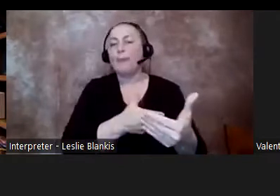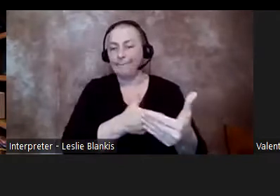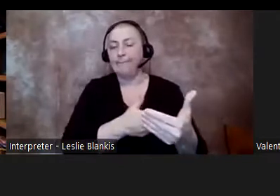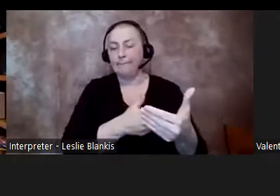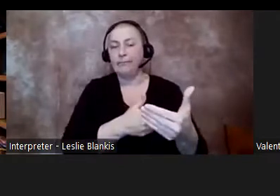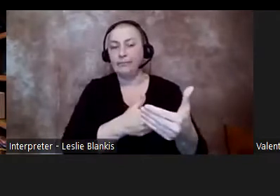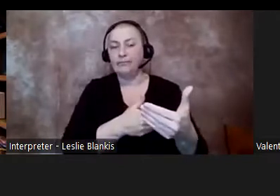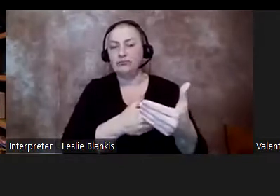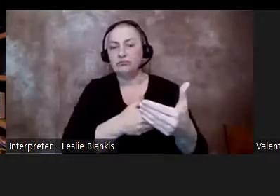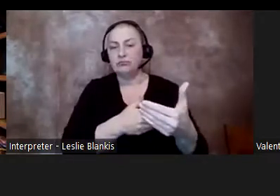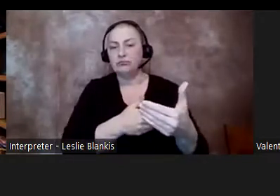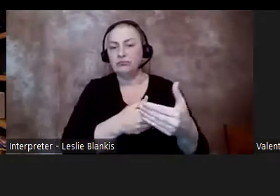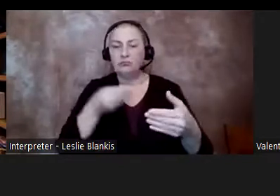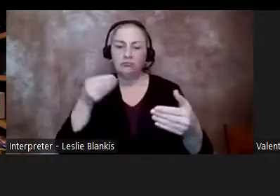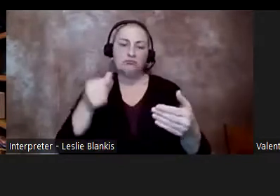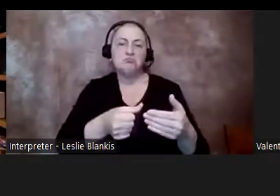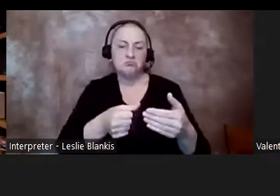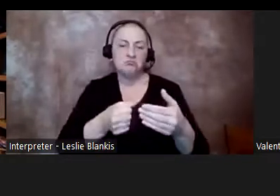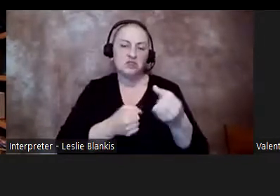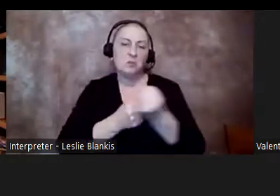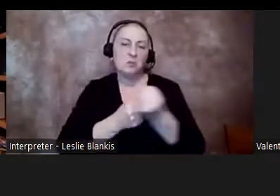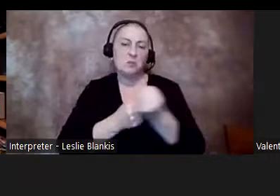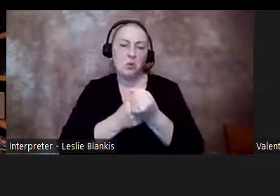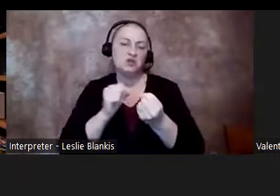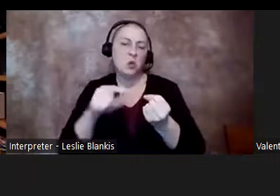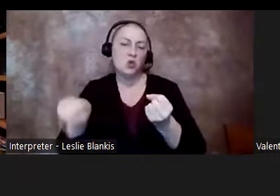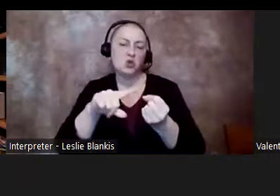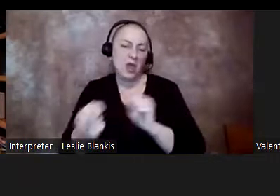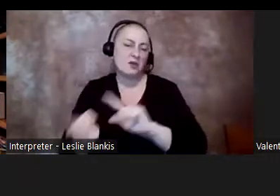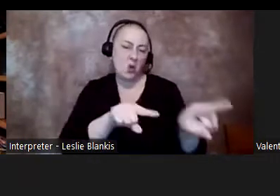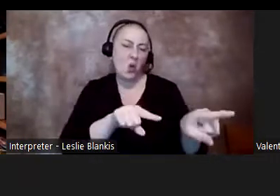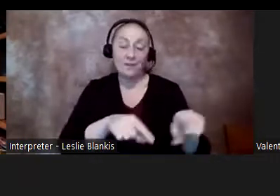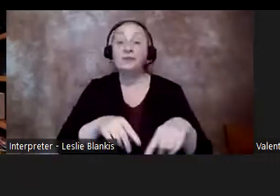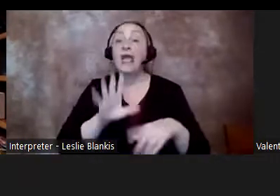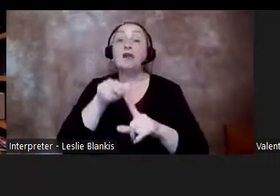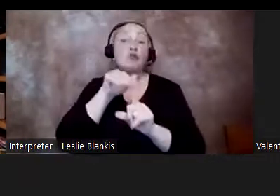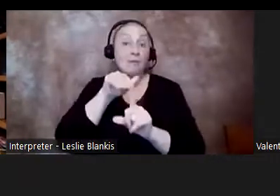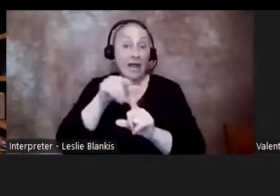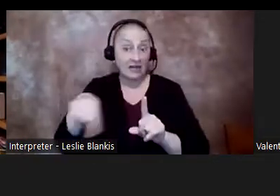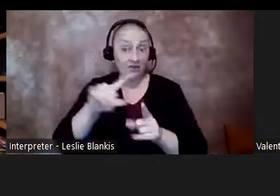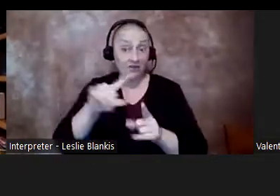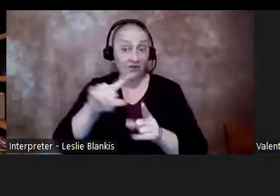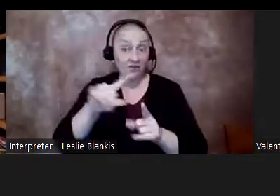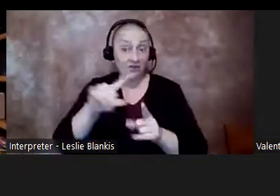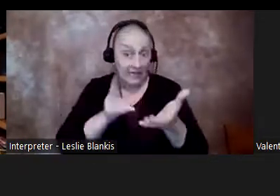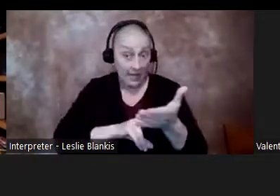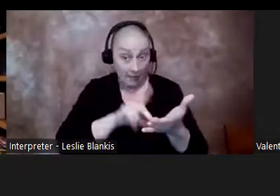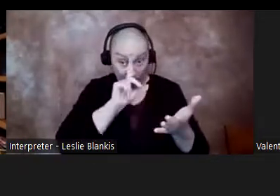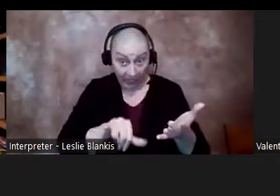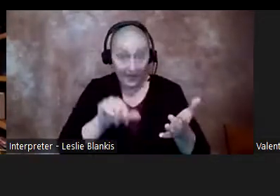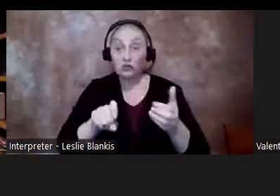room covered and supported to be able to attend. And then reminder, if you're signing up for that and you need